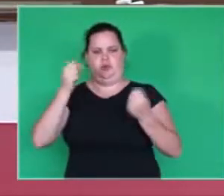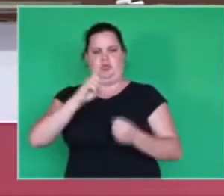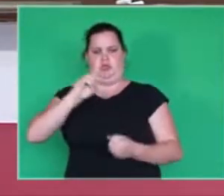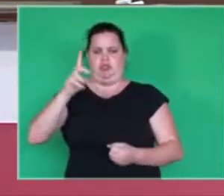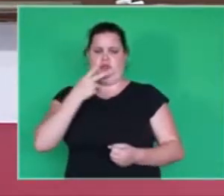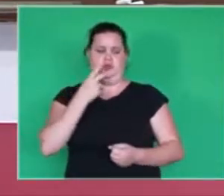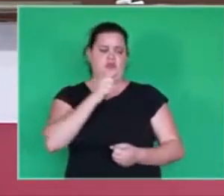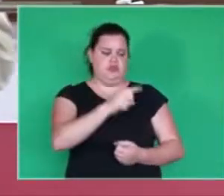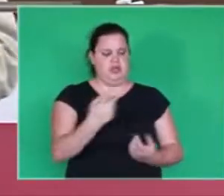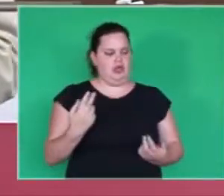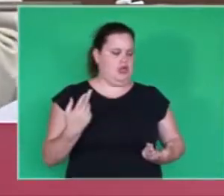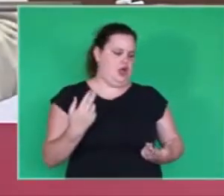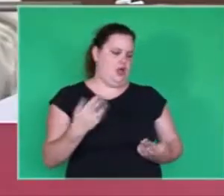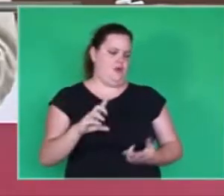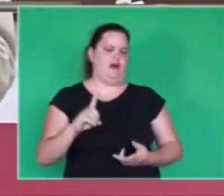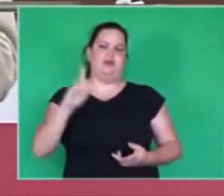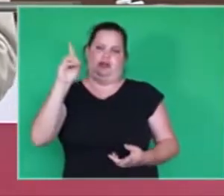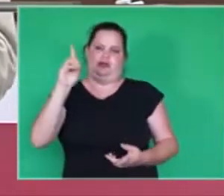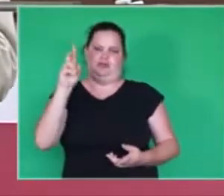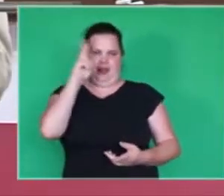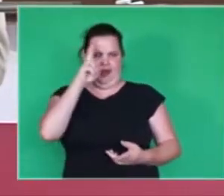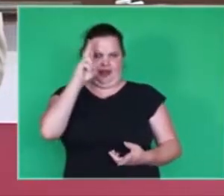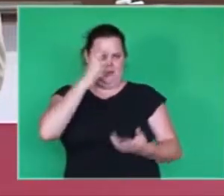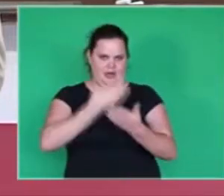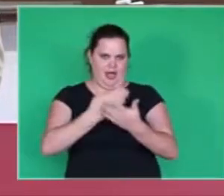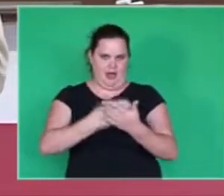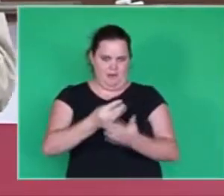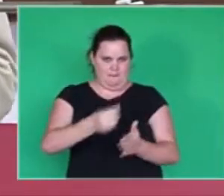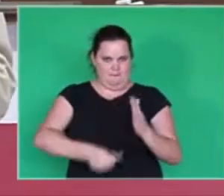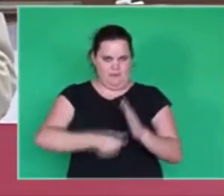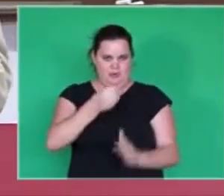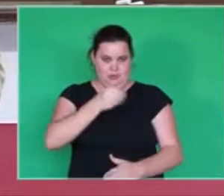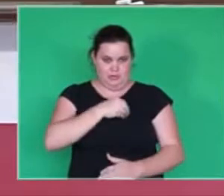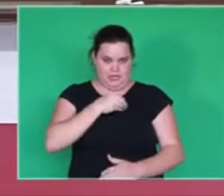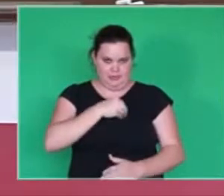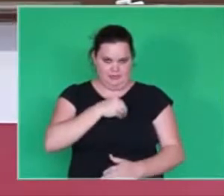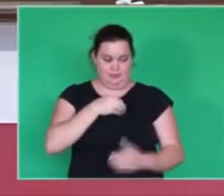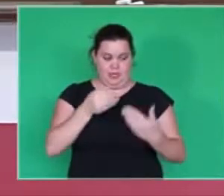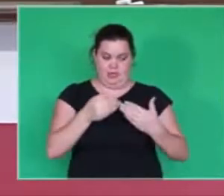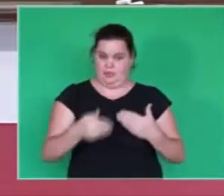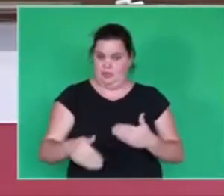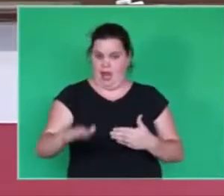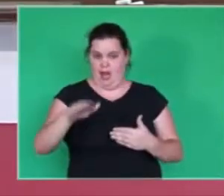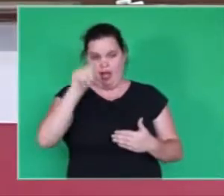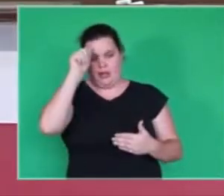be just like God. So from there, man started to struggle.